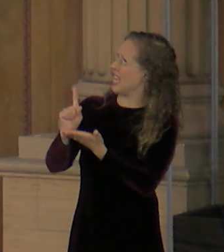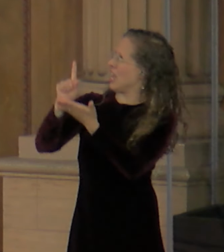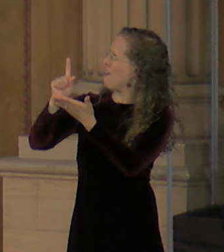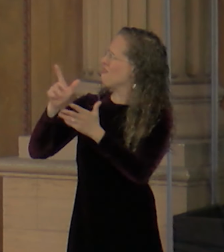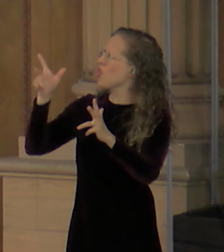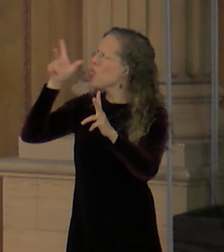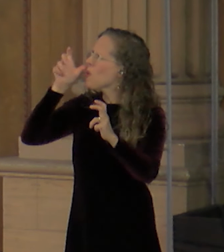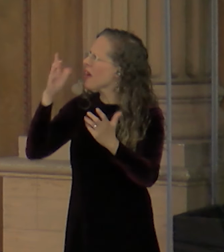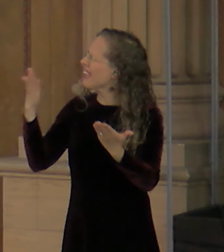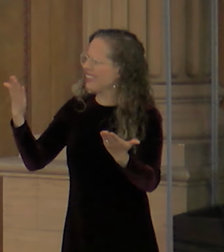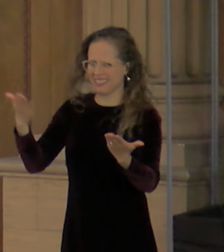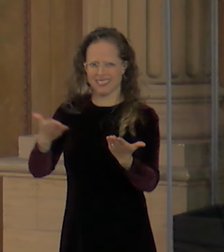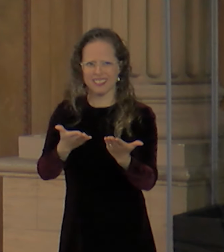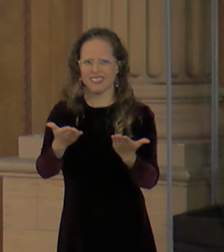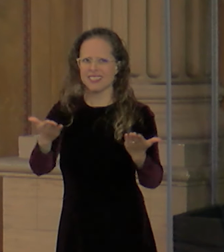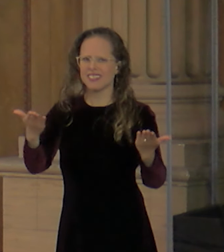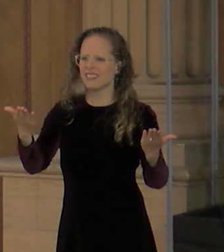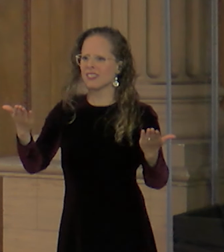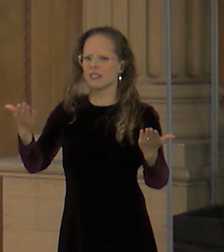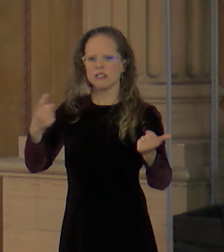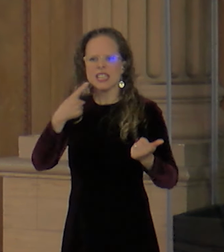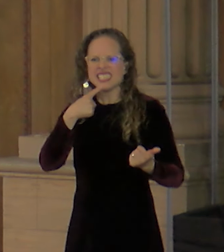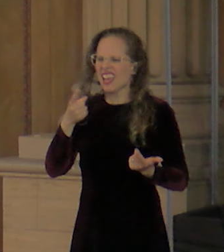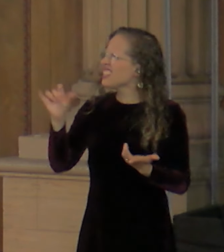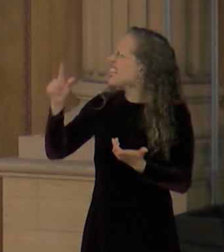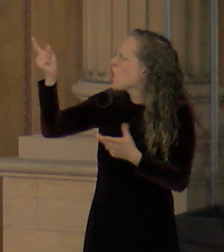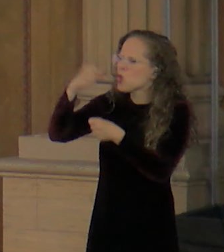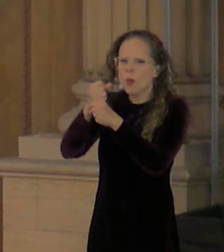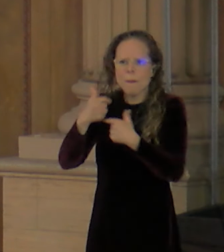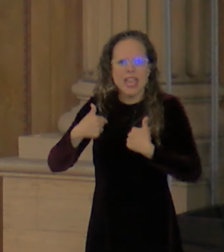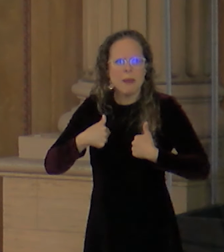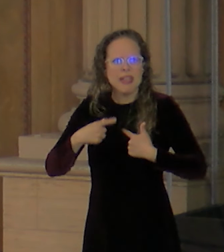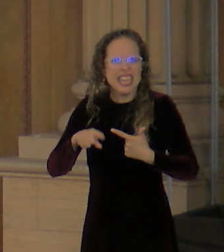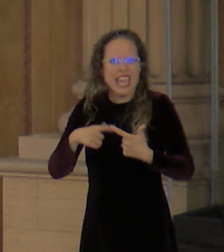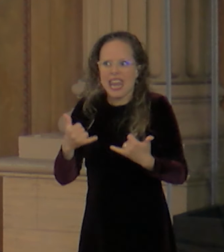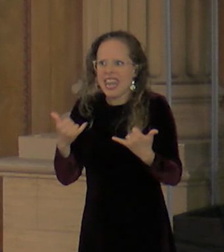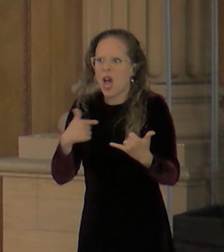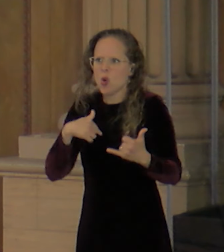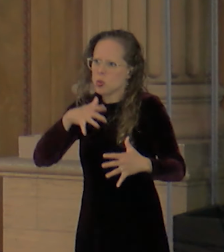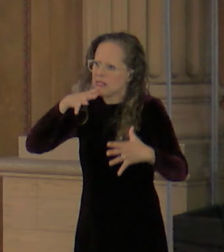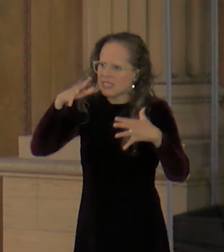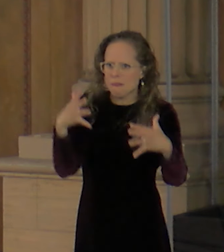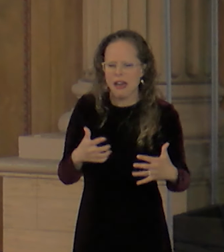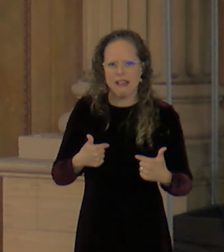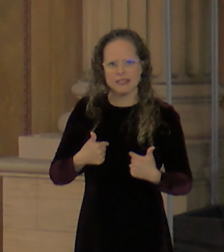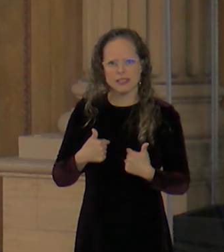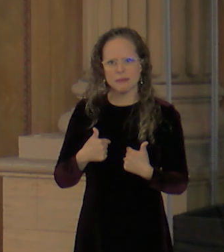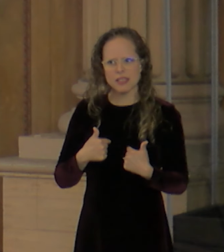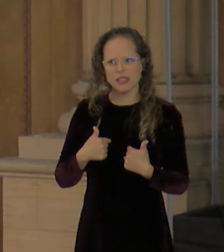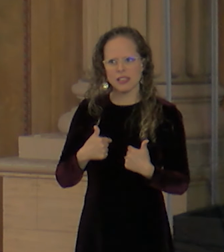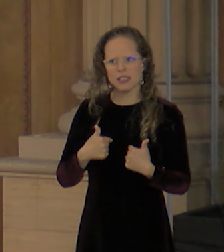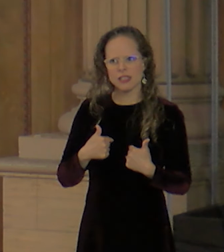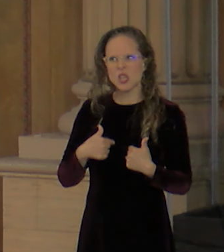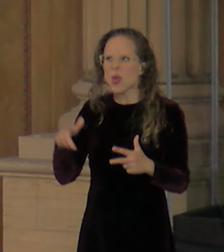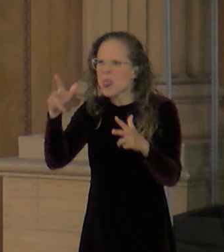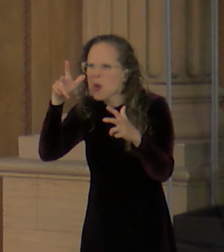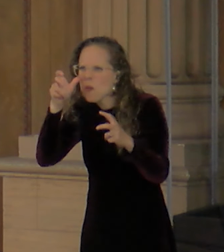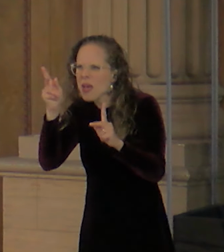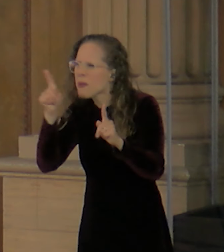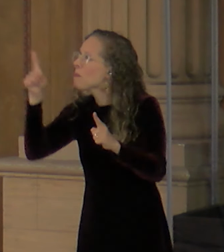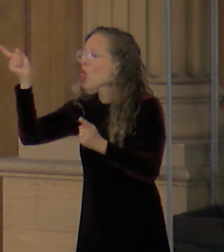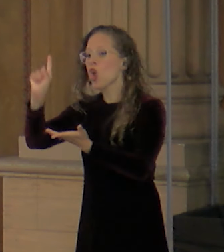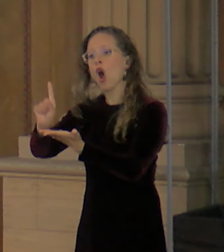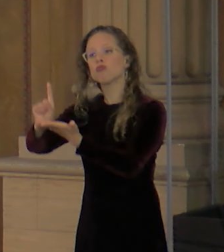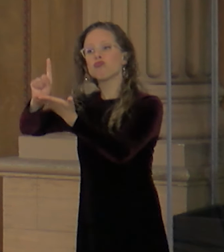he says, God, it's like you made me so you could despise me. And you show favoritism toward wicked people while the good are oppressed and